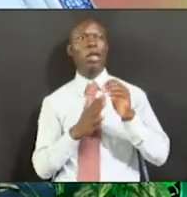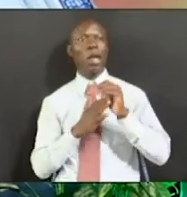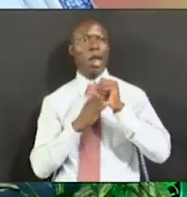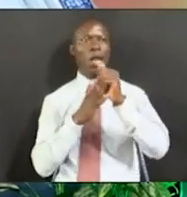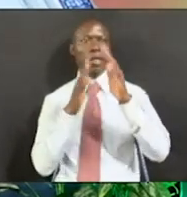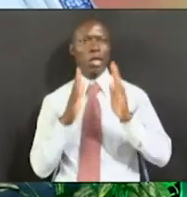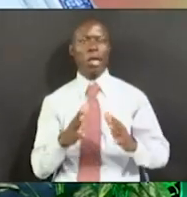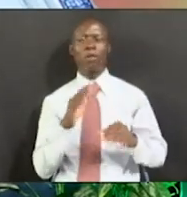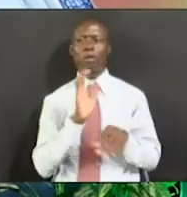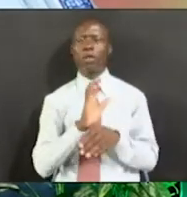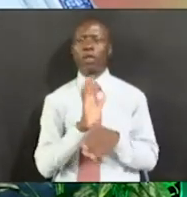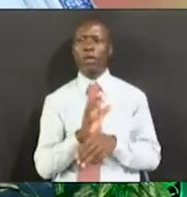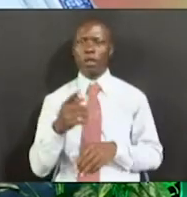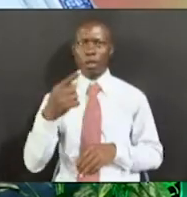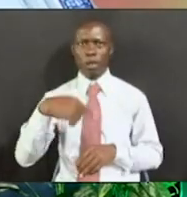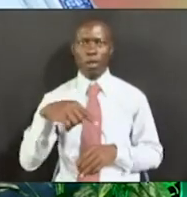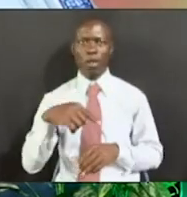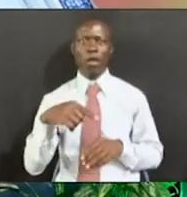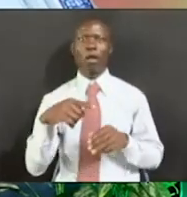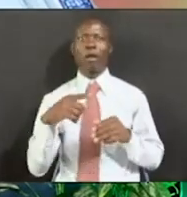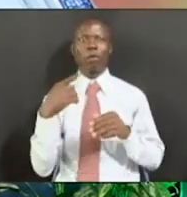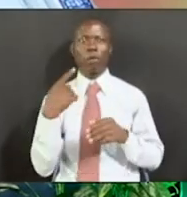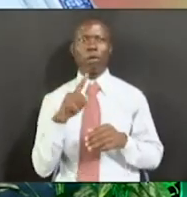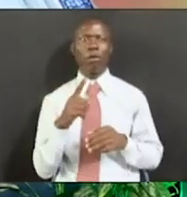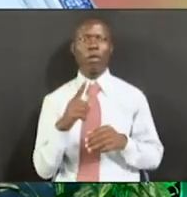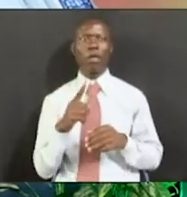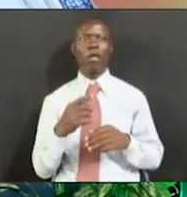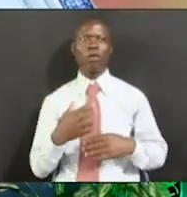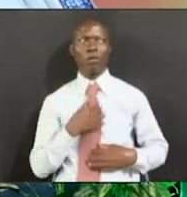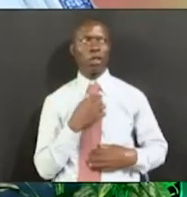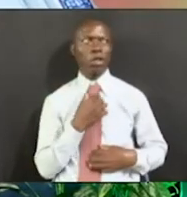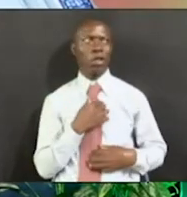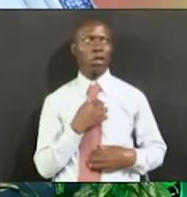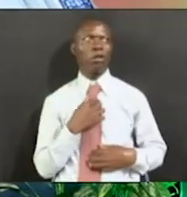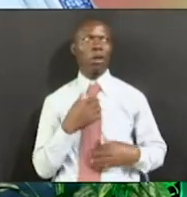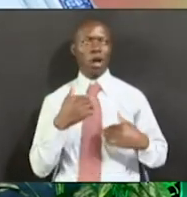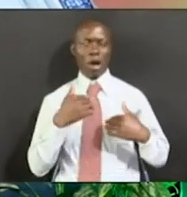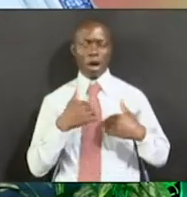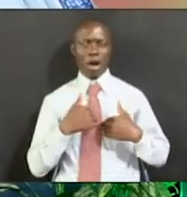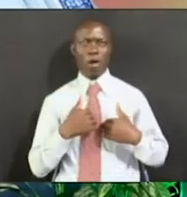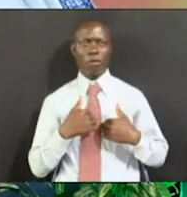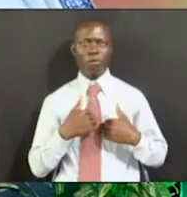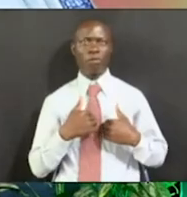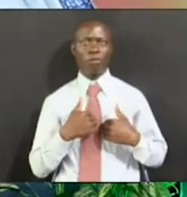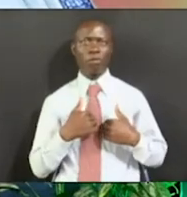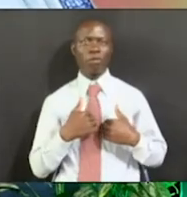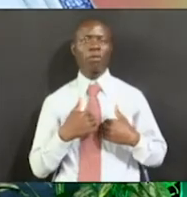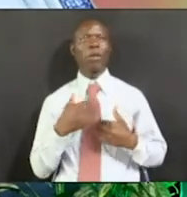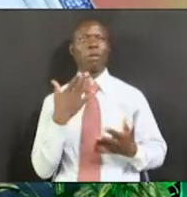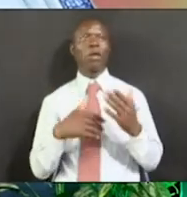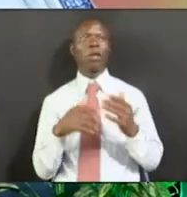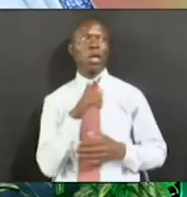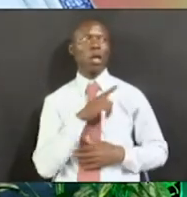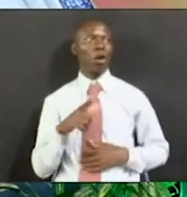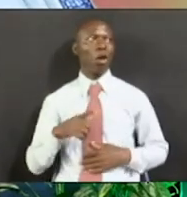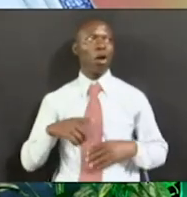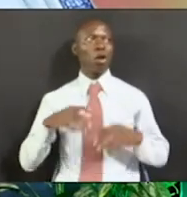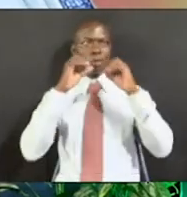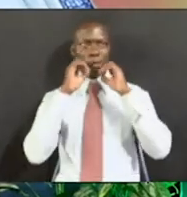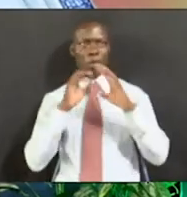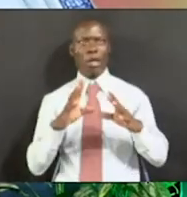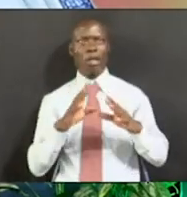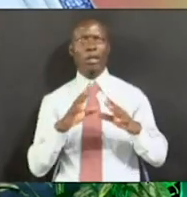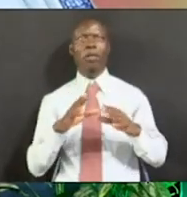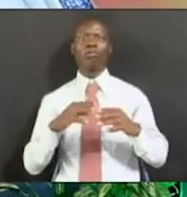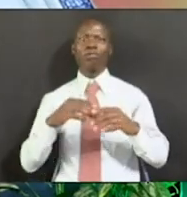extending graciously the invitation to have me stand here today, the pastoral team. May the Lord bless you and keep you, the welfare